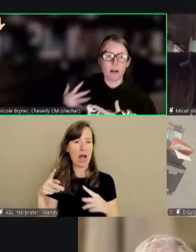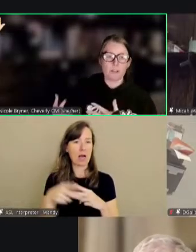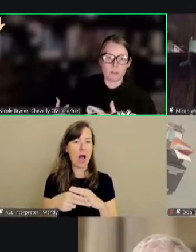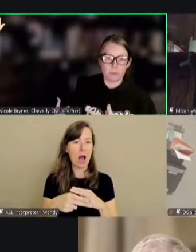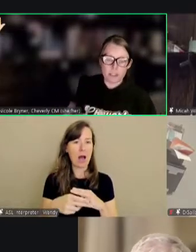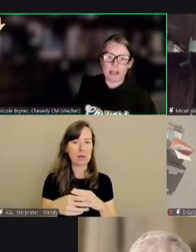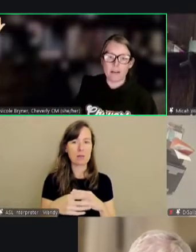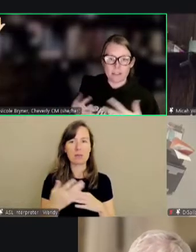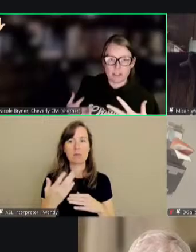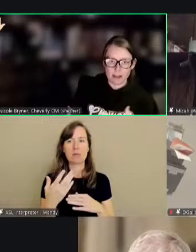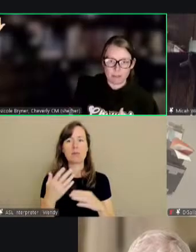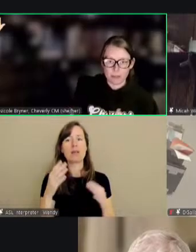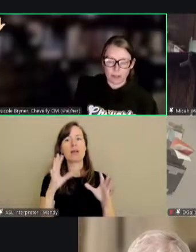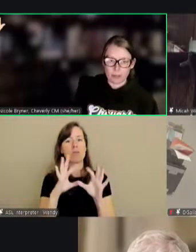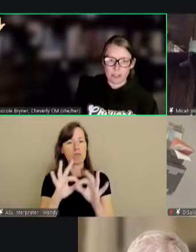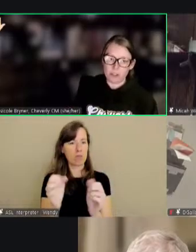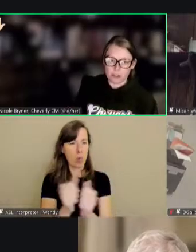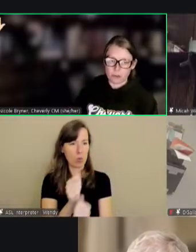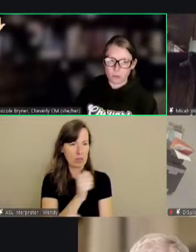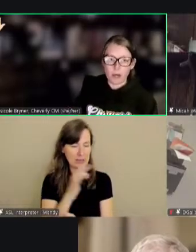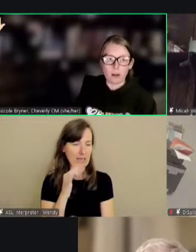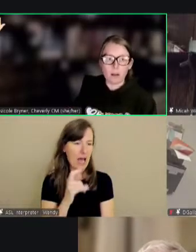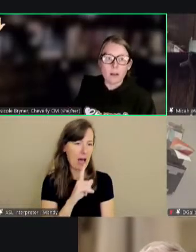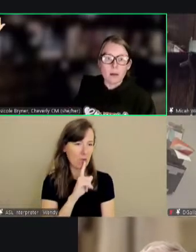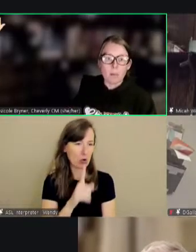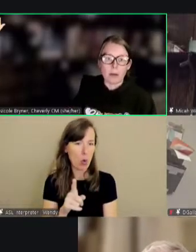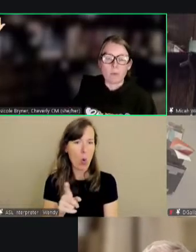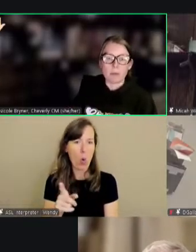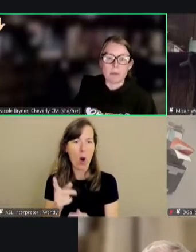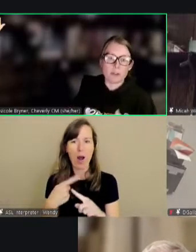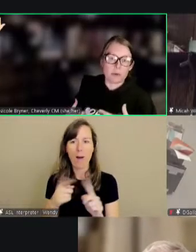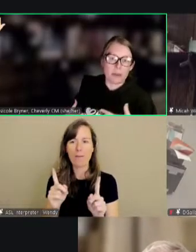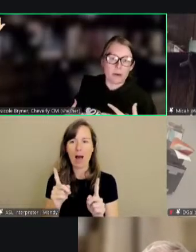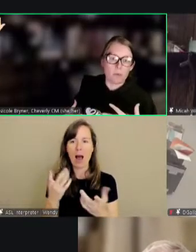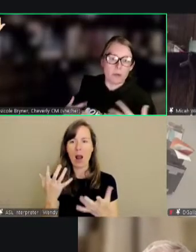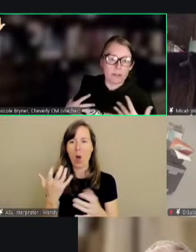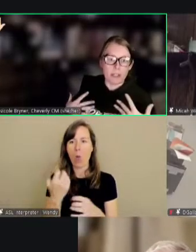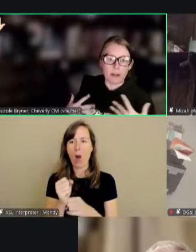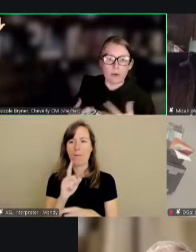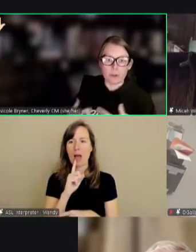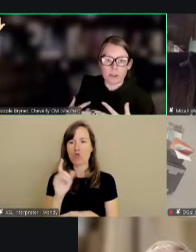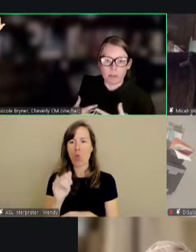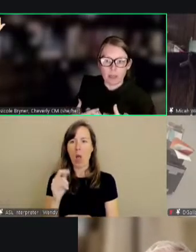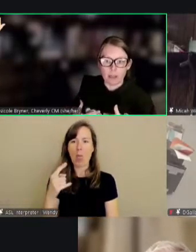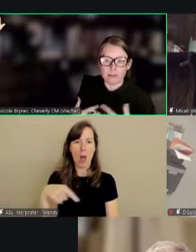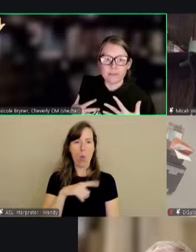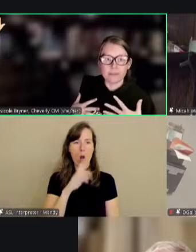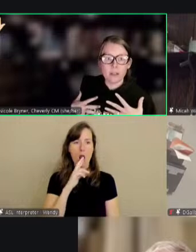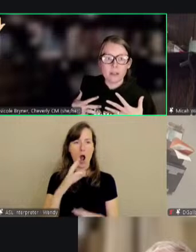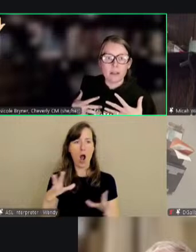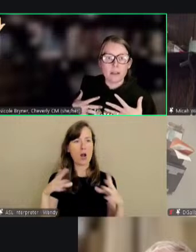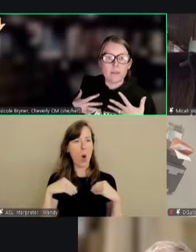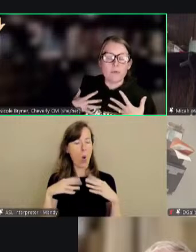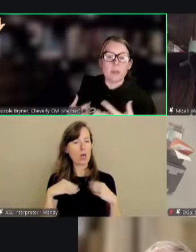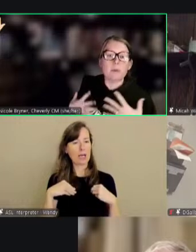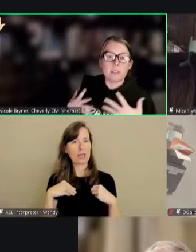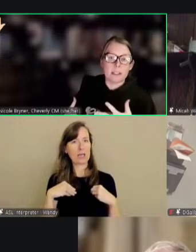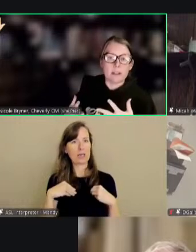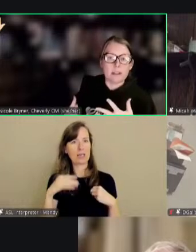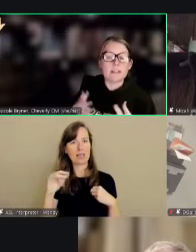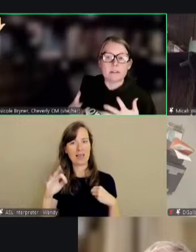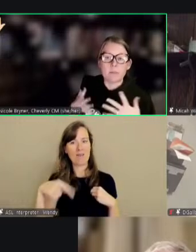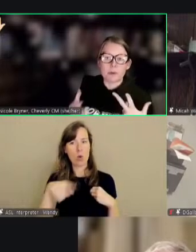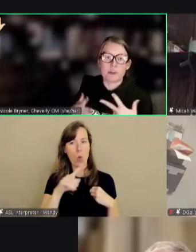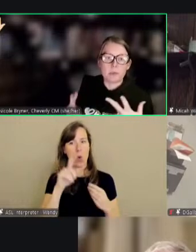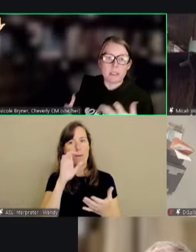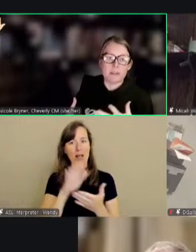in concert with staff, and staff makes recommendations as well, but I want to make sure that we're taking ownership of, if we believe